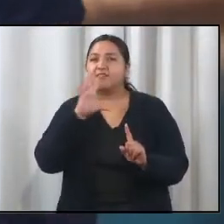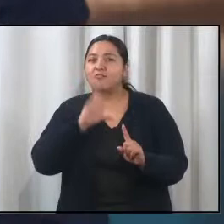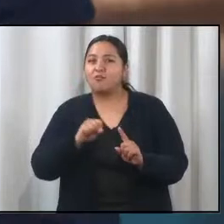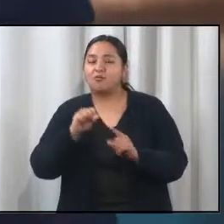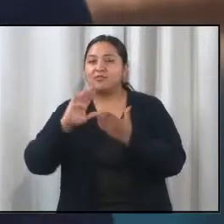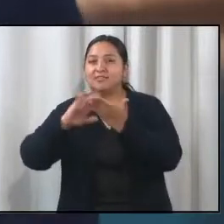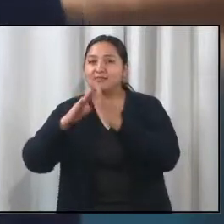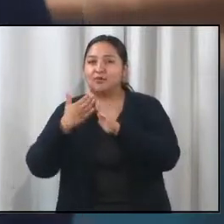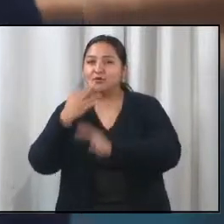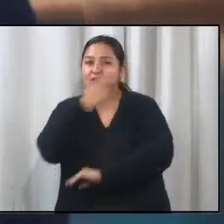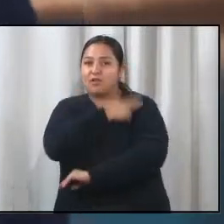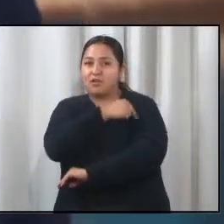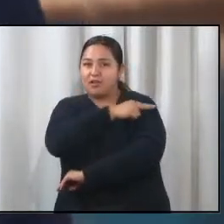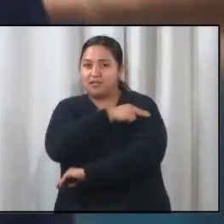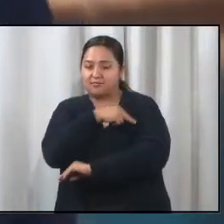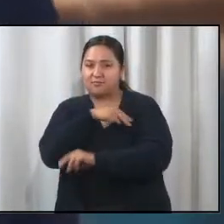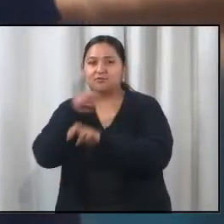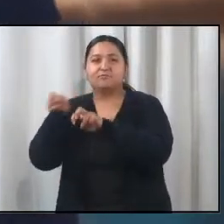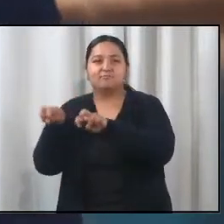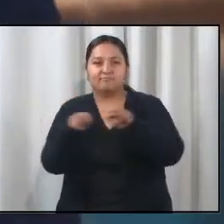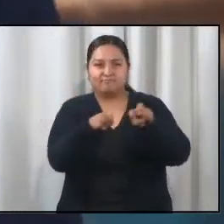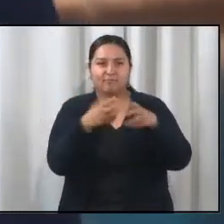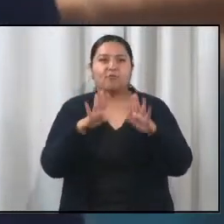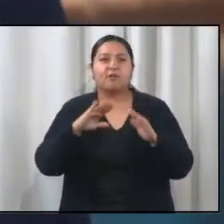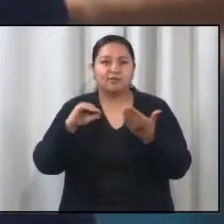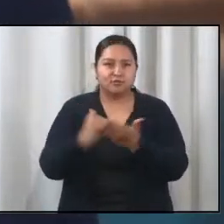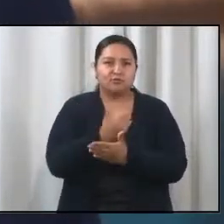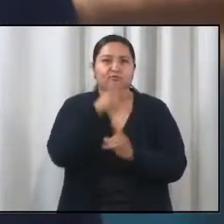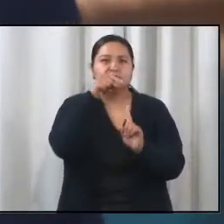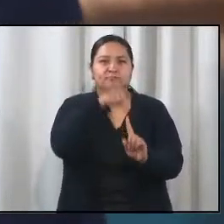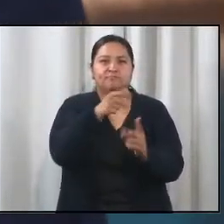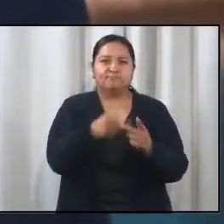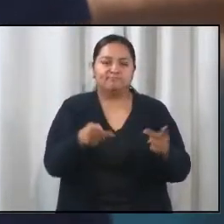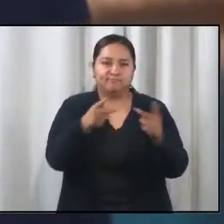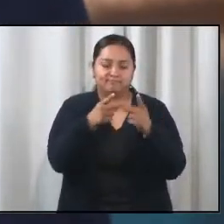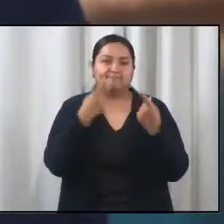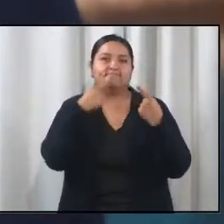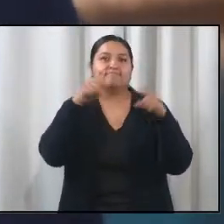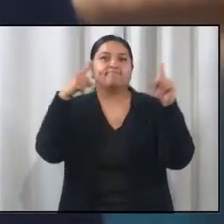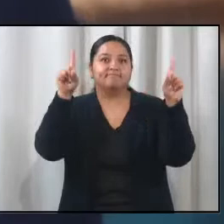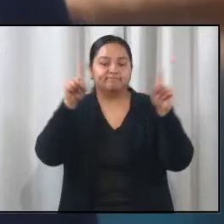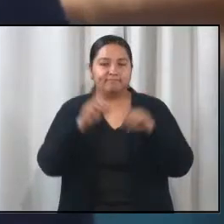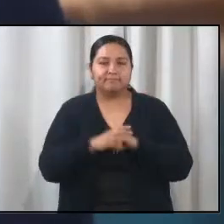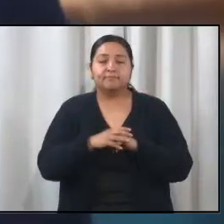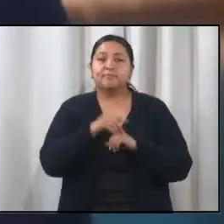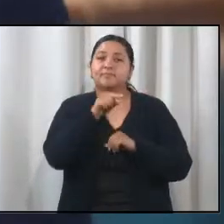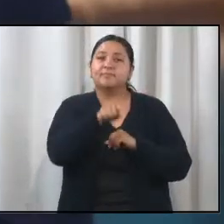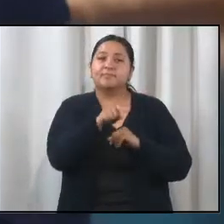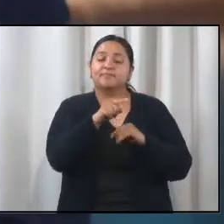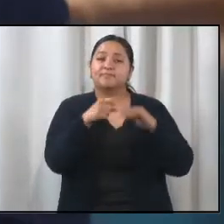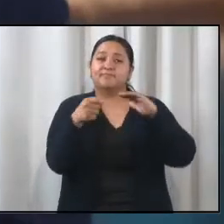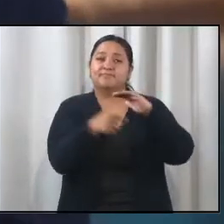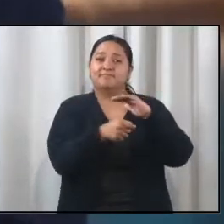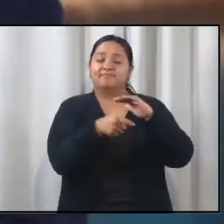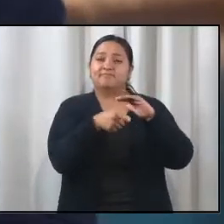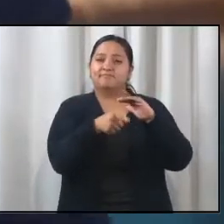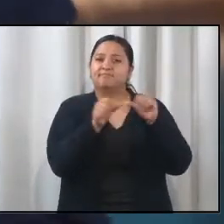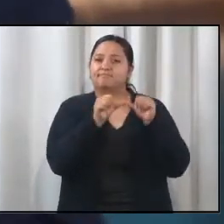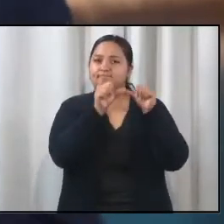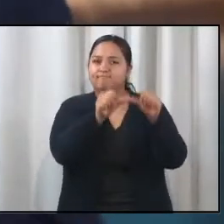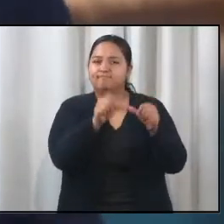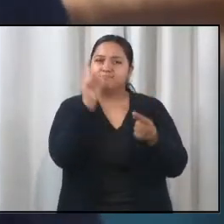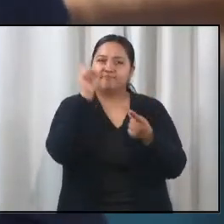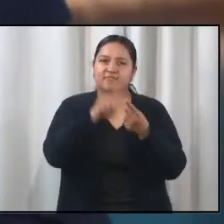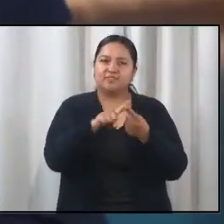moved over to the new emergency shelter. That's a success. This will operate through the end of July. Otherwise, there wouldn't have